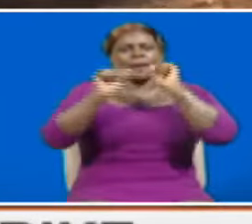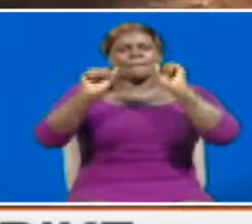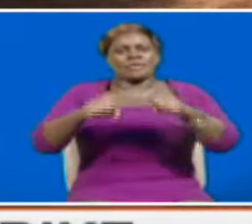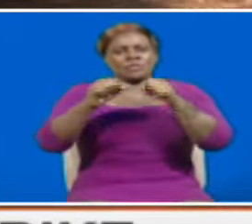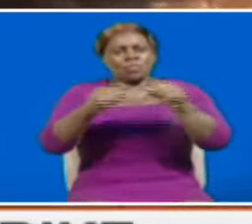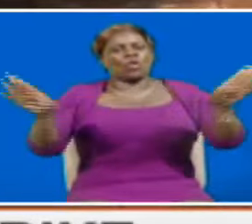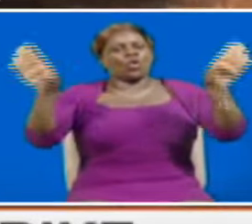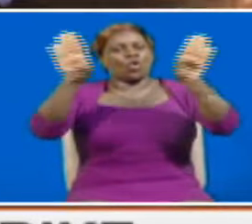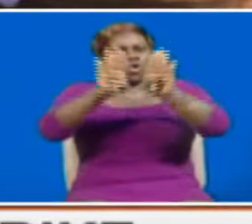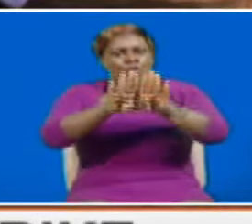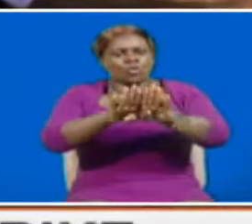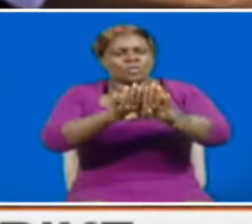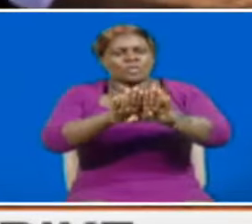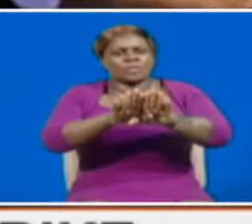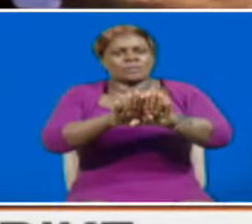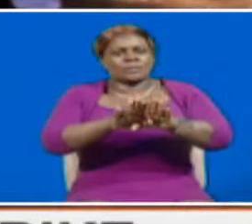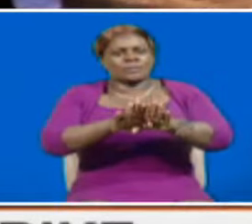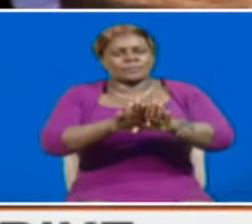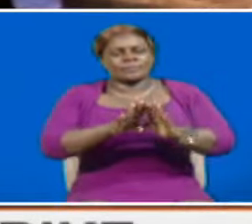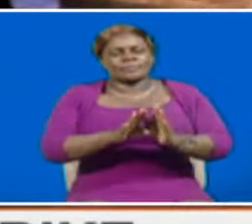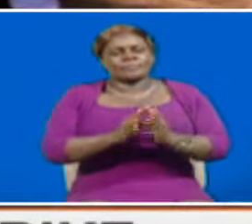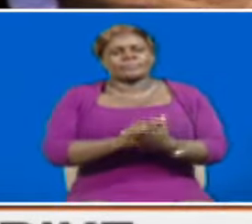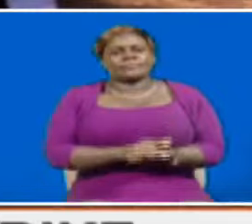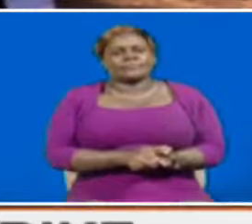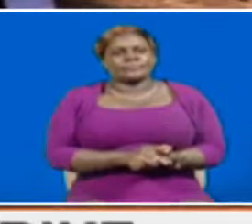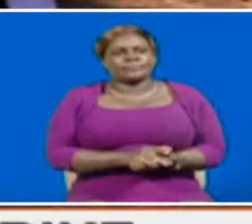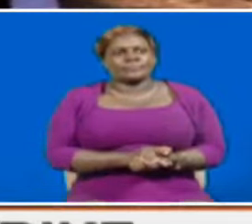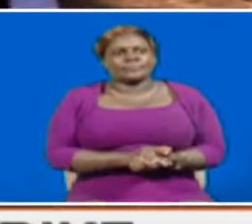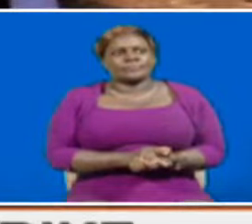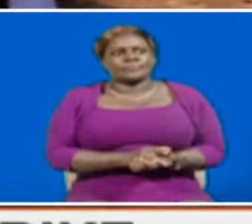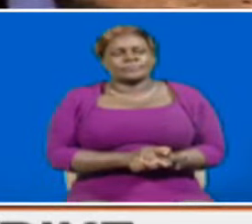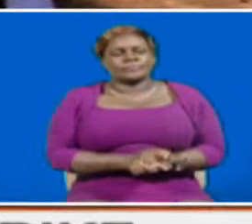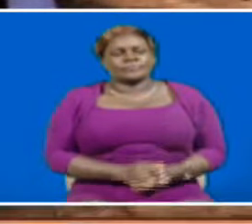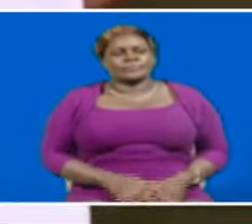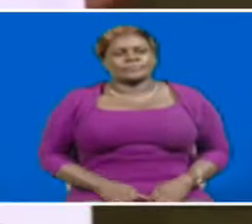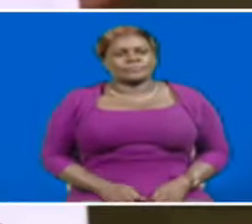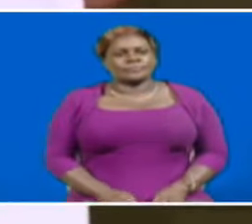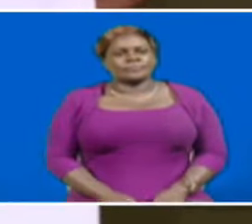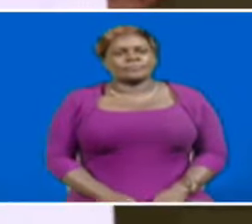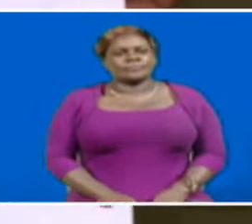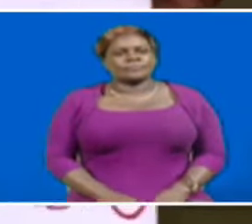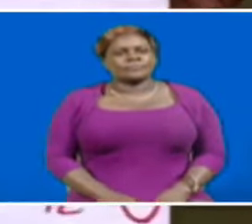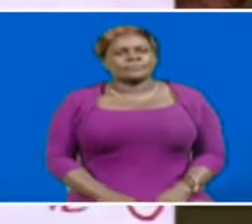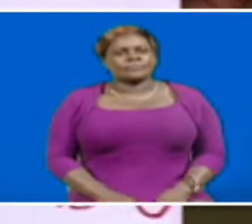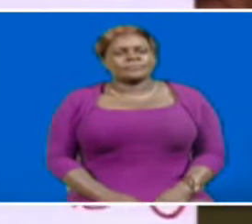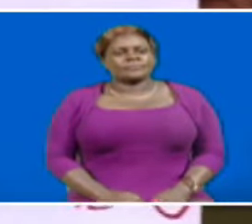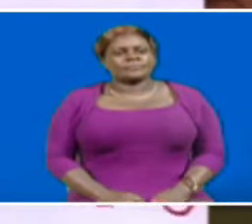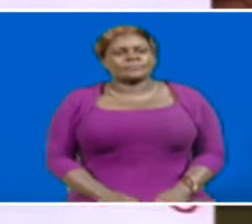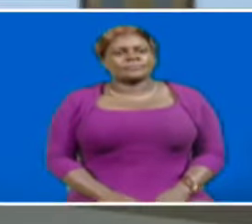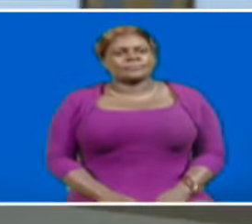stop the provision of those important and urgent services. Husna Mohammed, KT News.